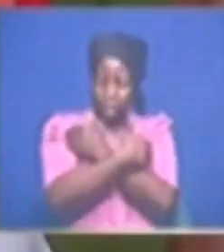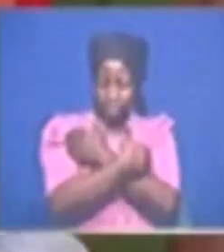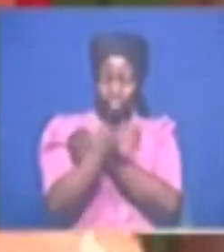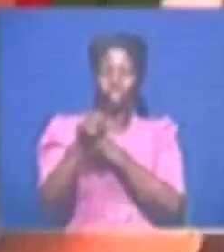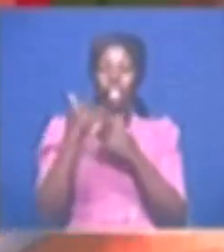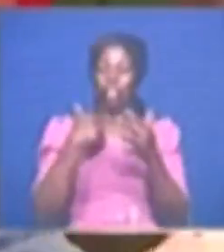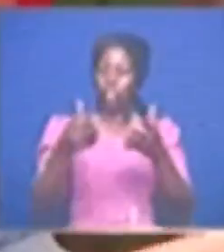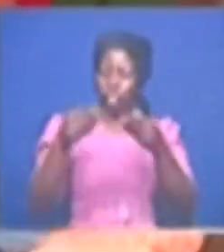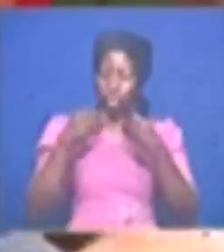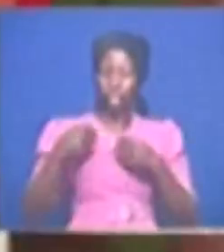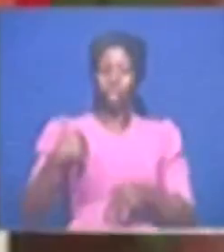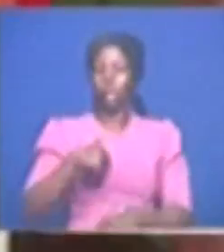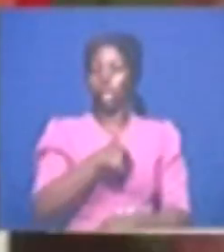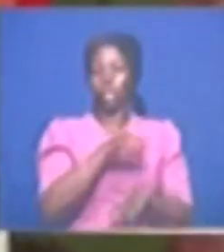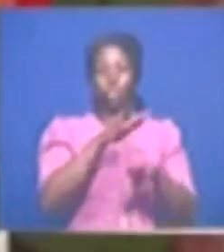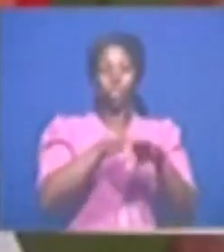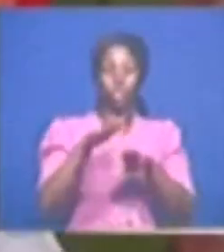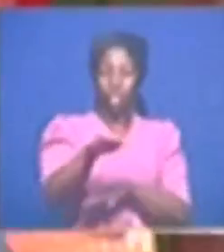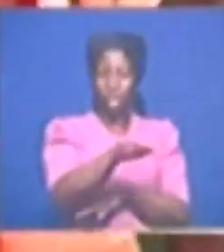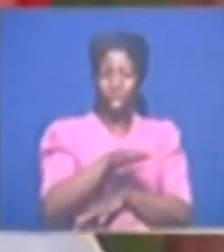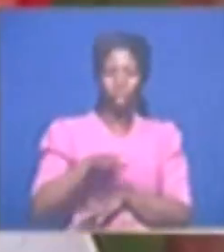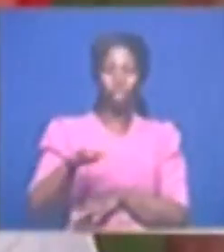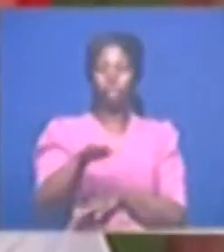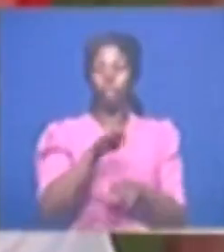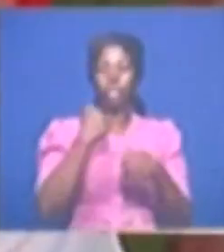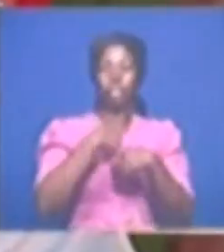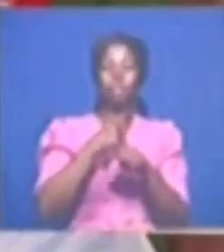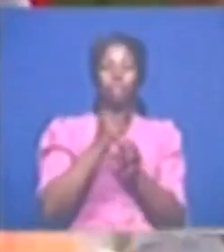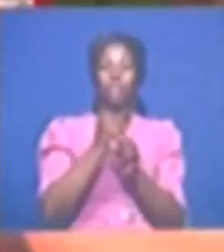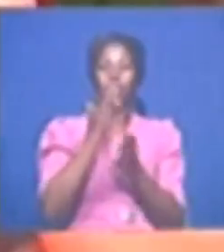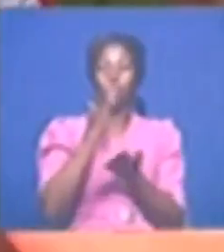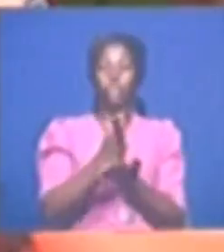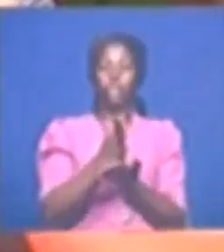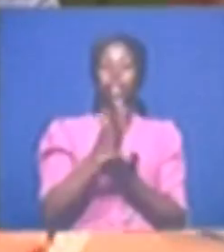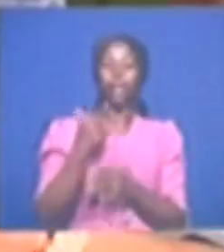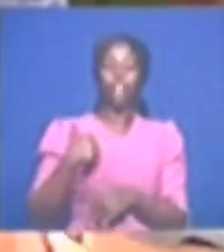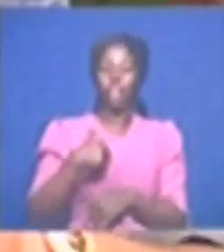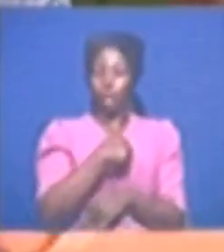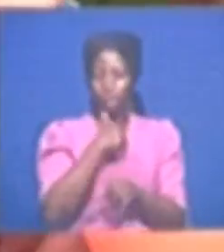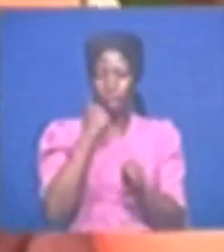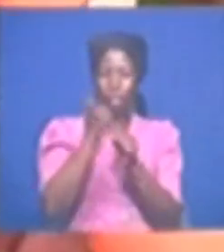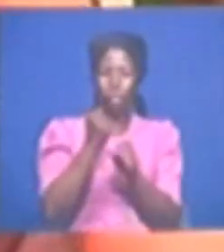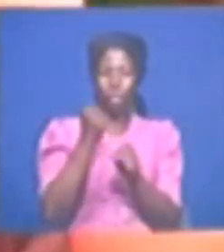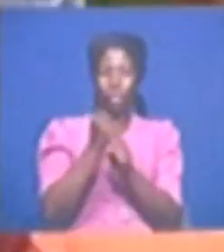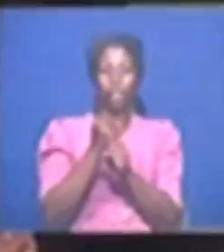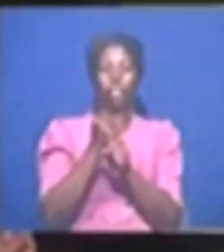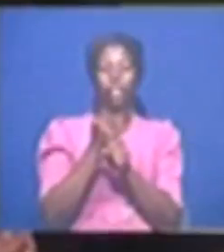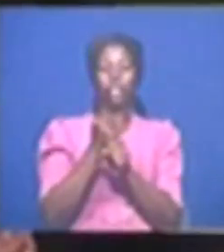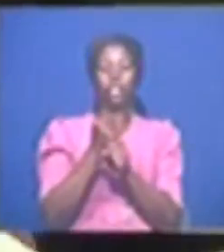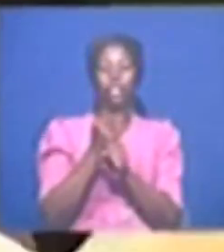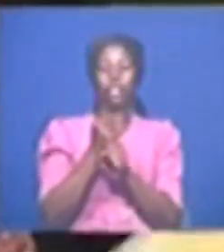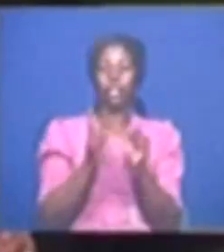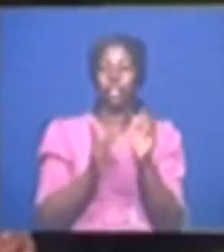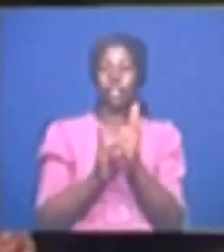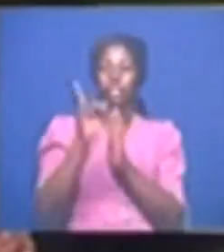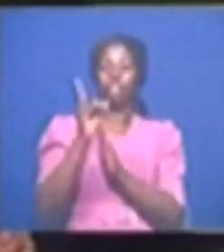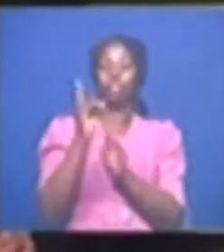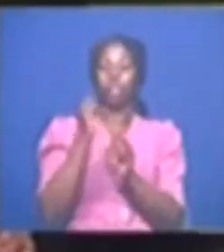kutupatia mazingira mazuri ya kuhakikisha tunafanya kazi ya maendeleo. Mtu asije